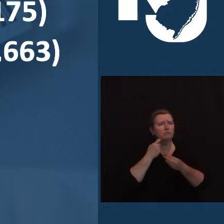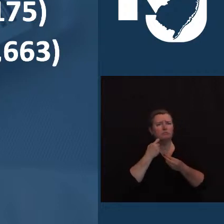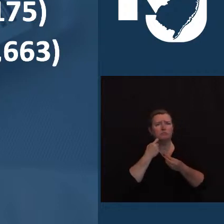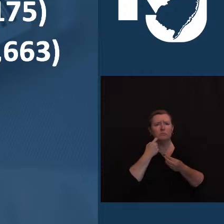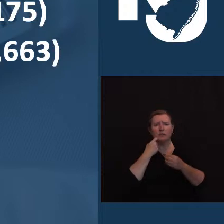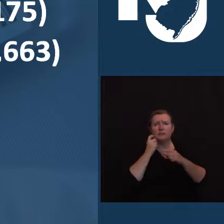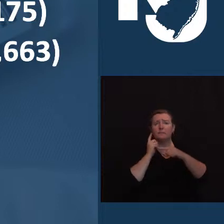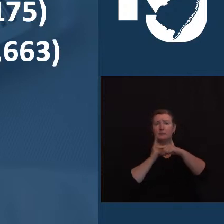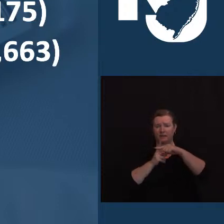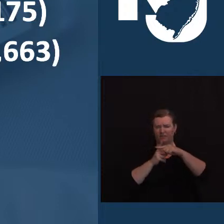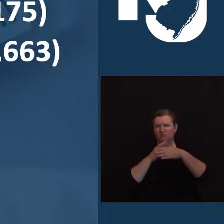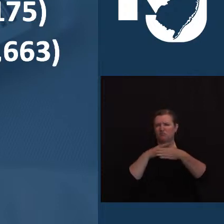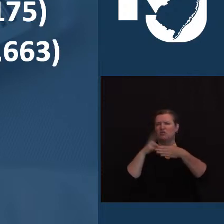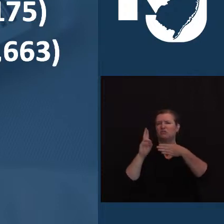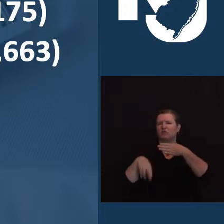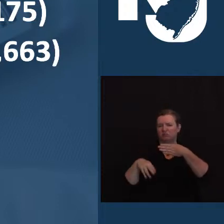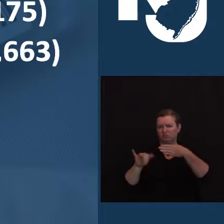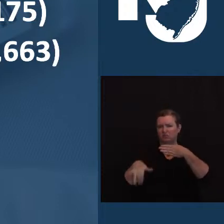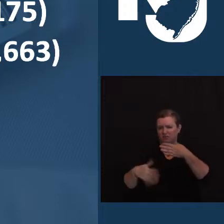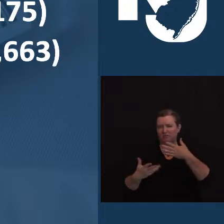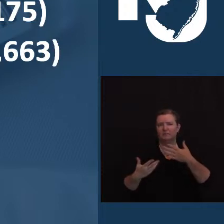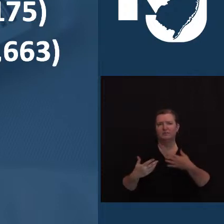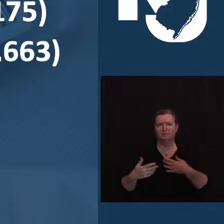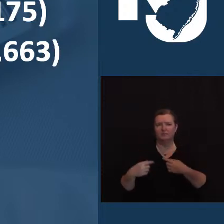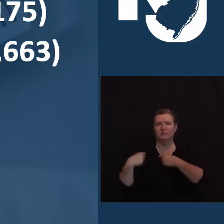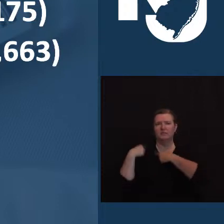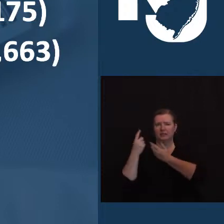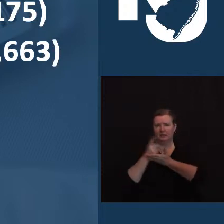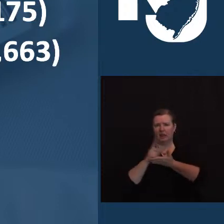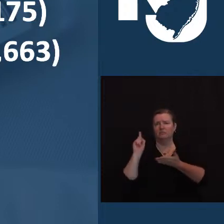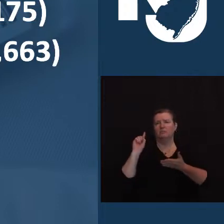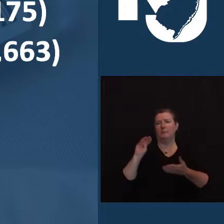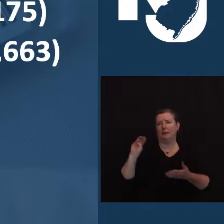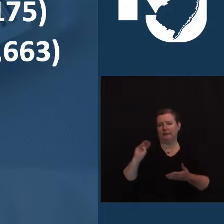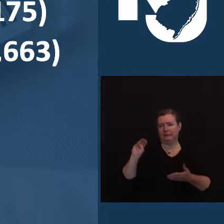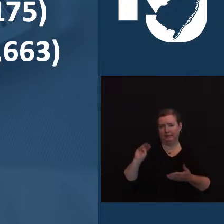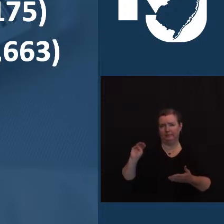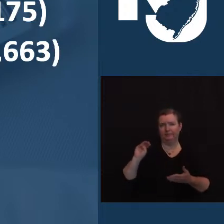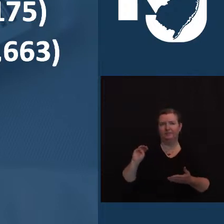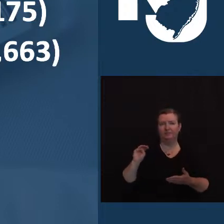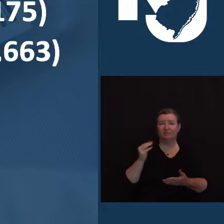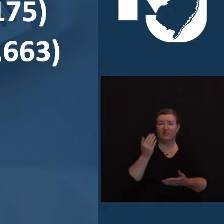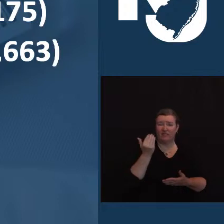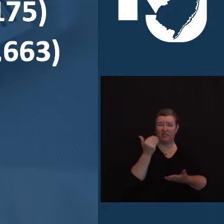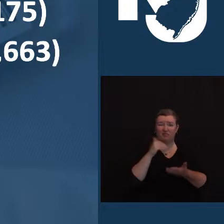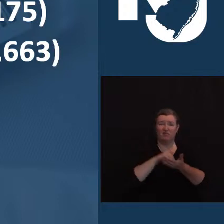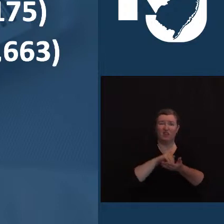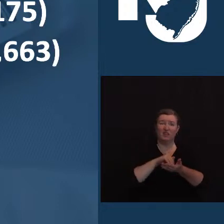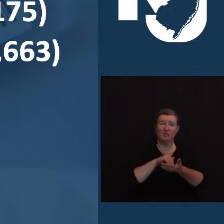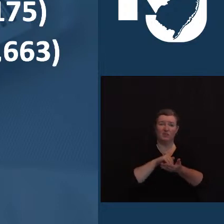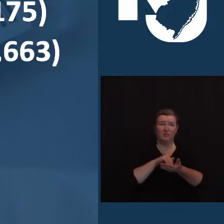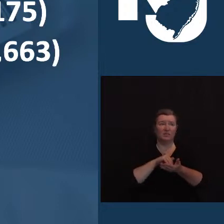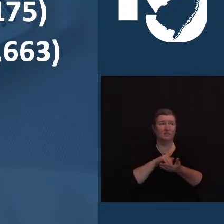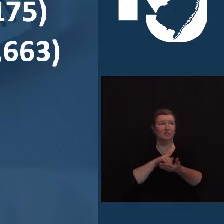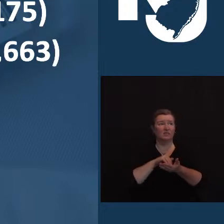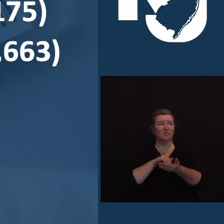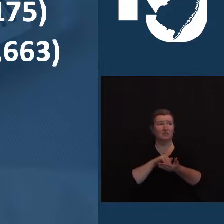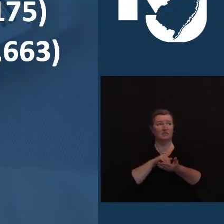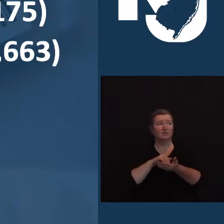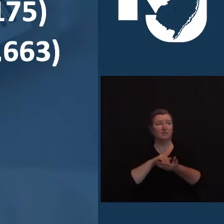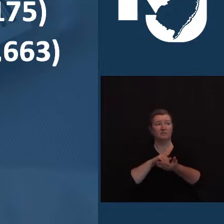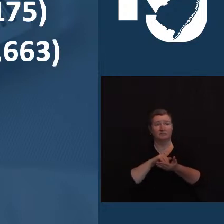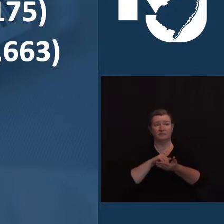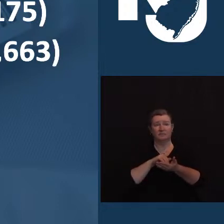we added a total of 15,064 to our overall count. Good news is the rate of